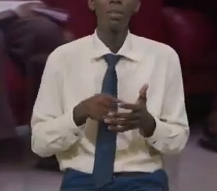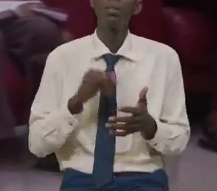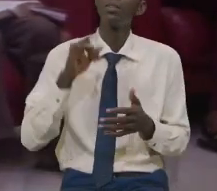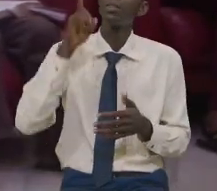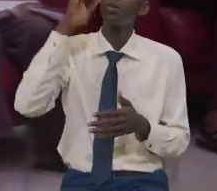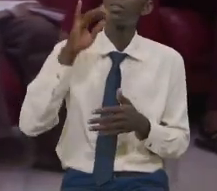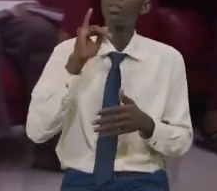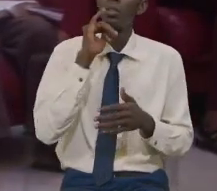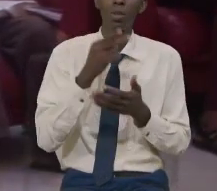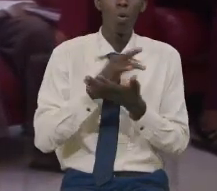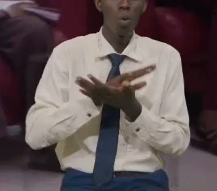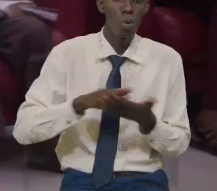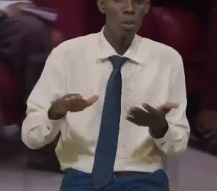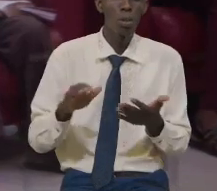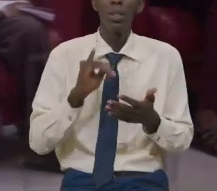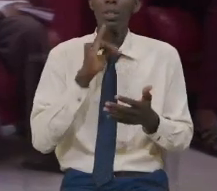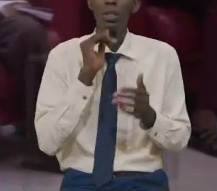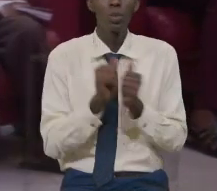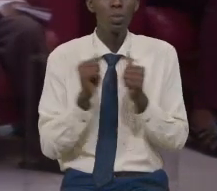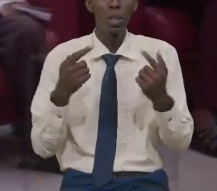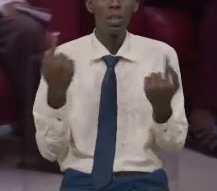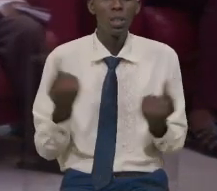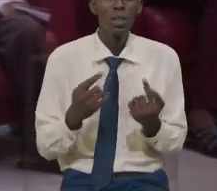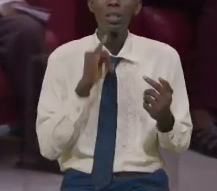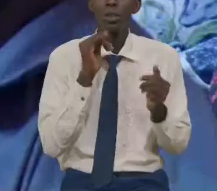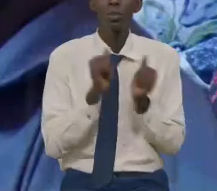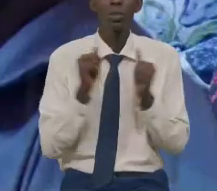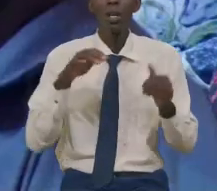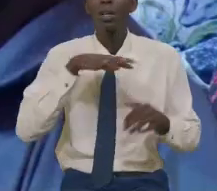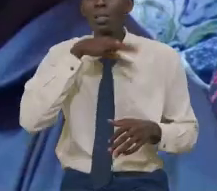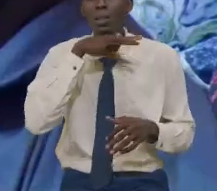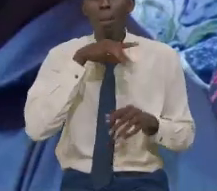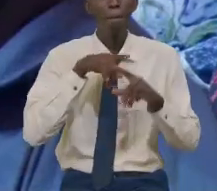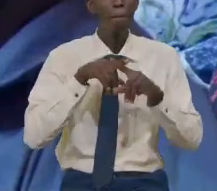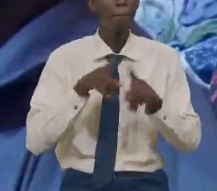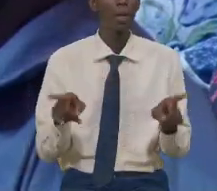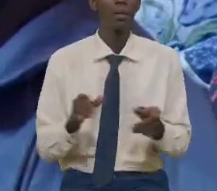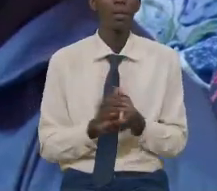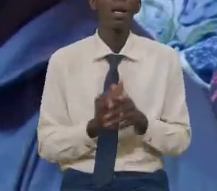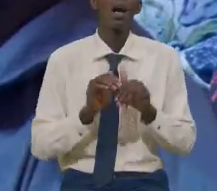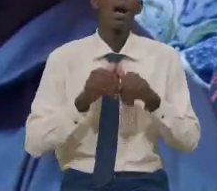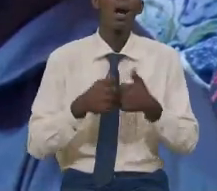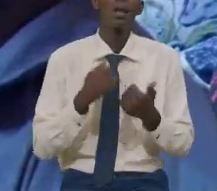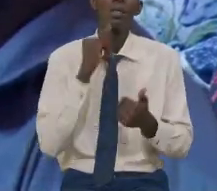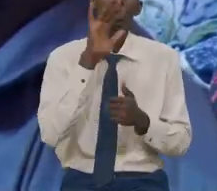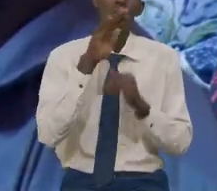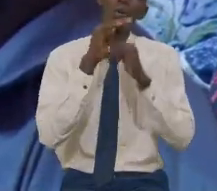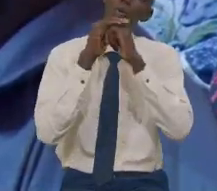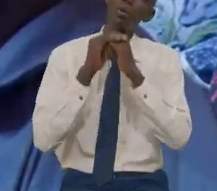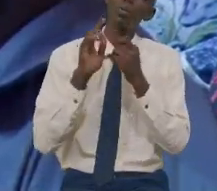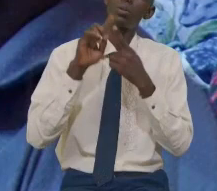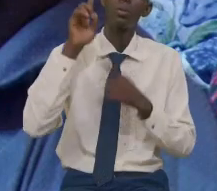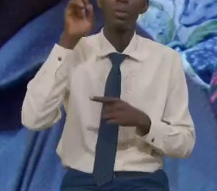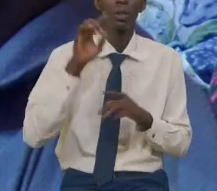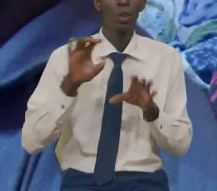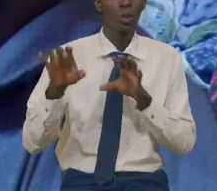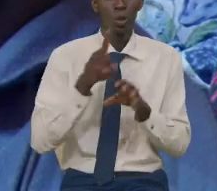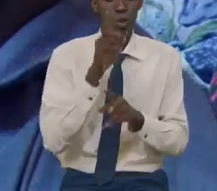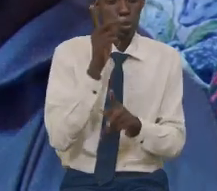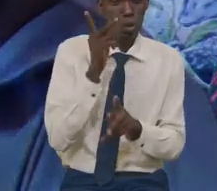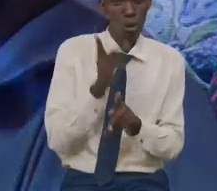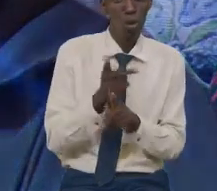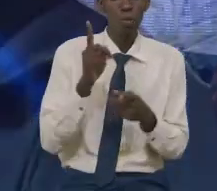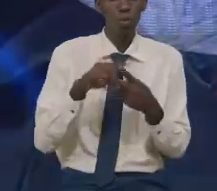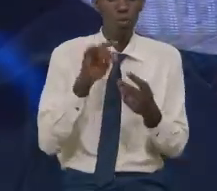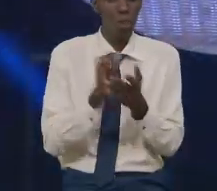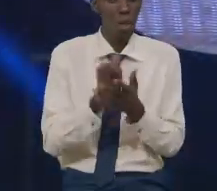is righteous, is sinless, is spotless. But as you worship, do you keep to that